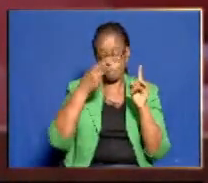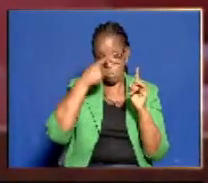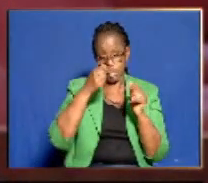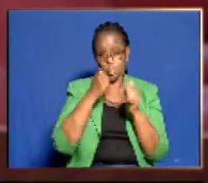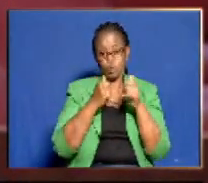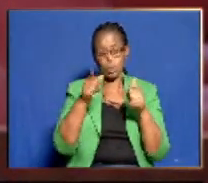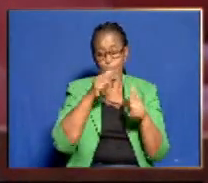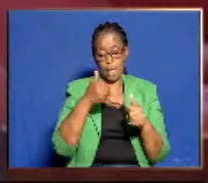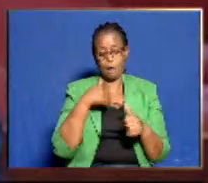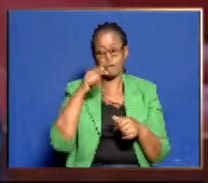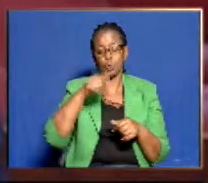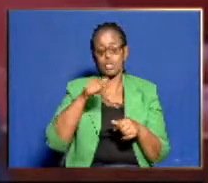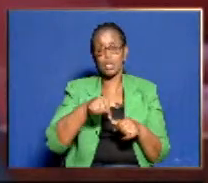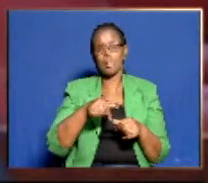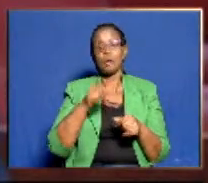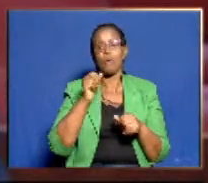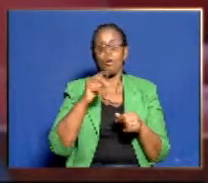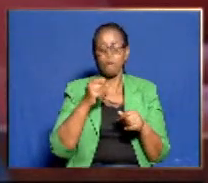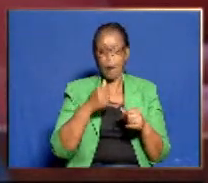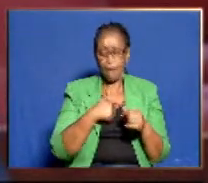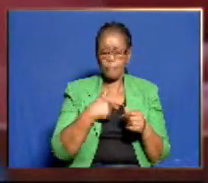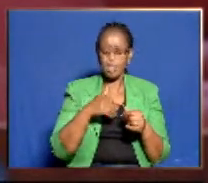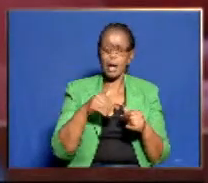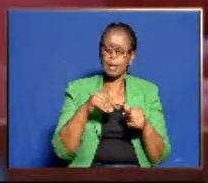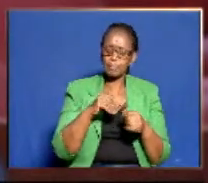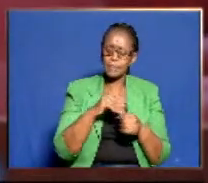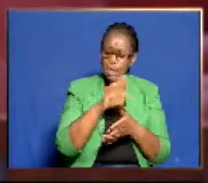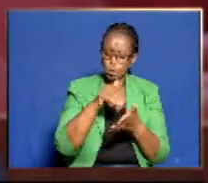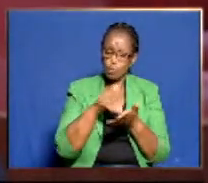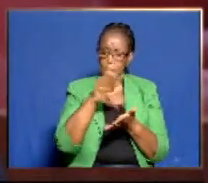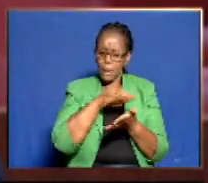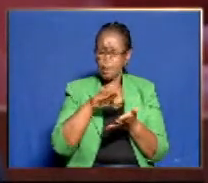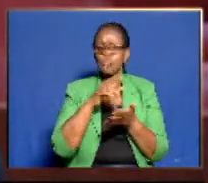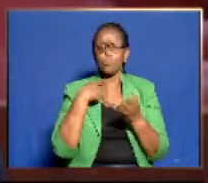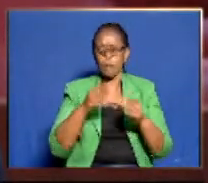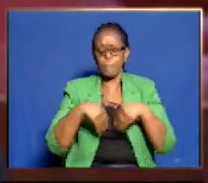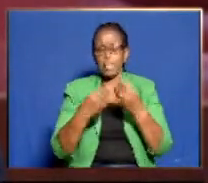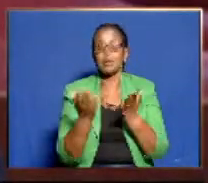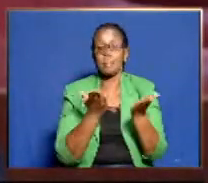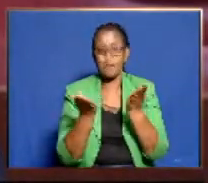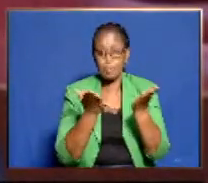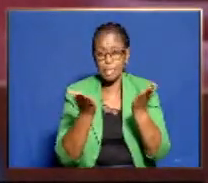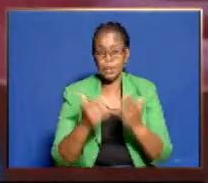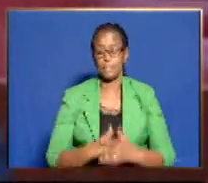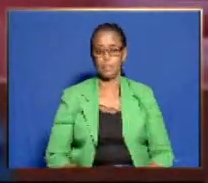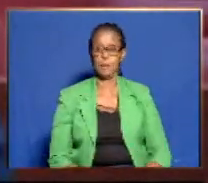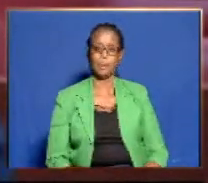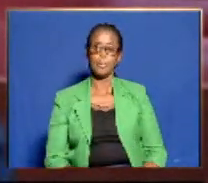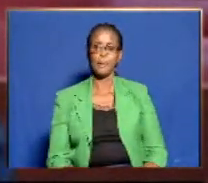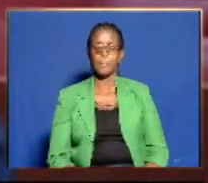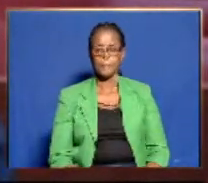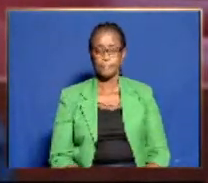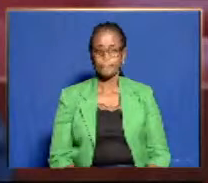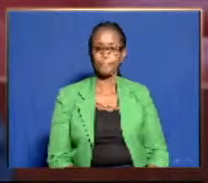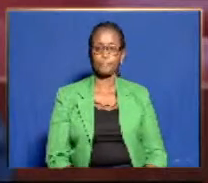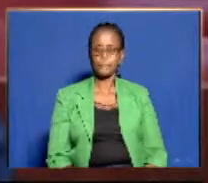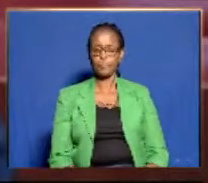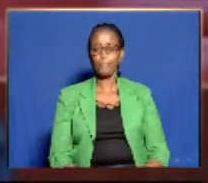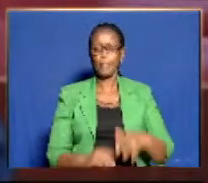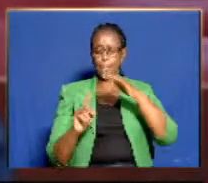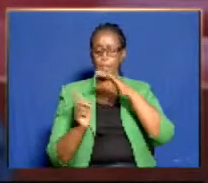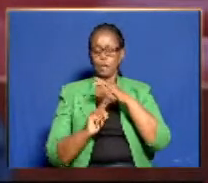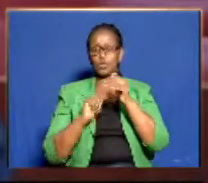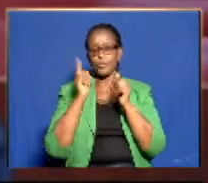of centralized service provision. Mr. Speaker, sir, the ministry has